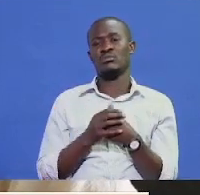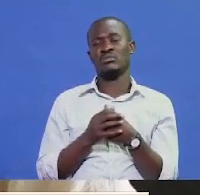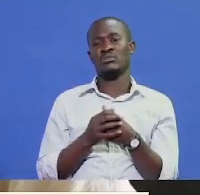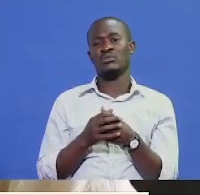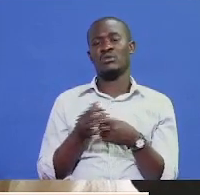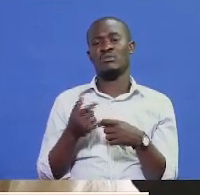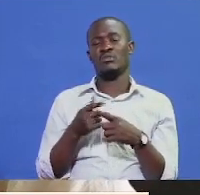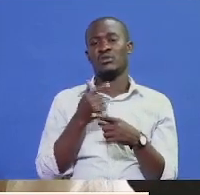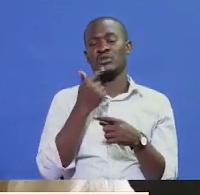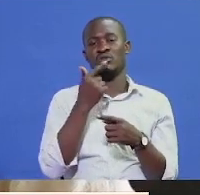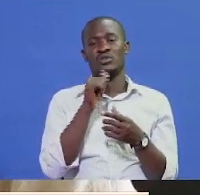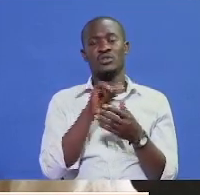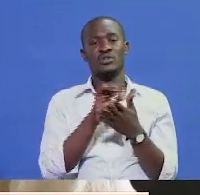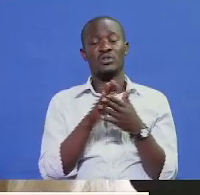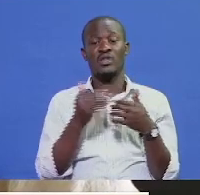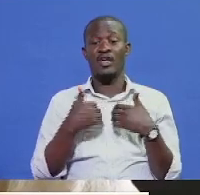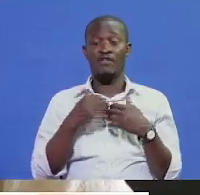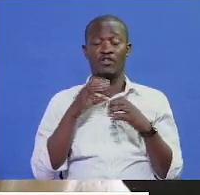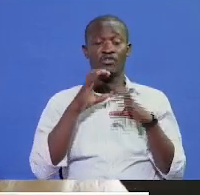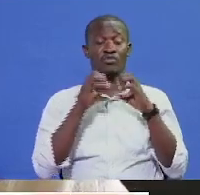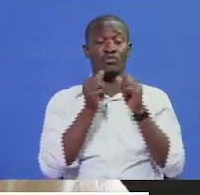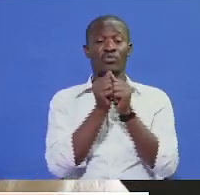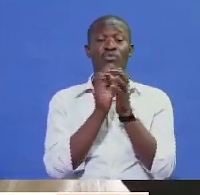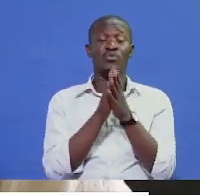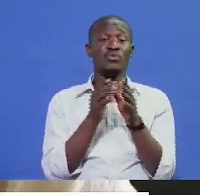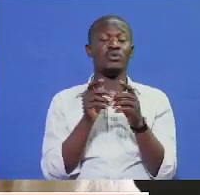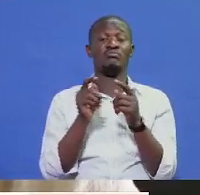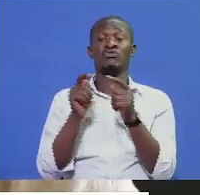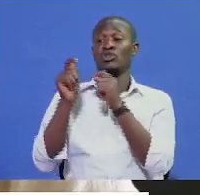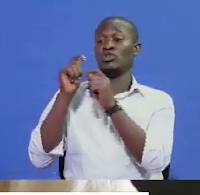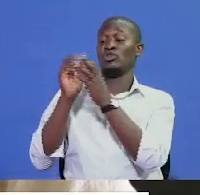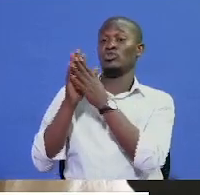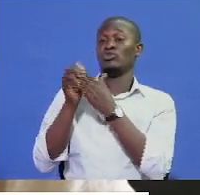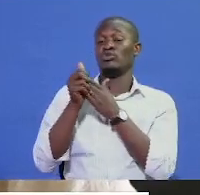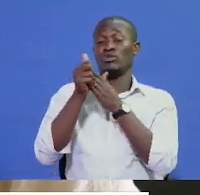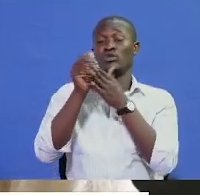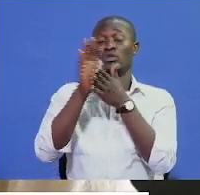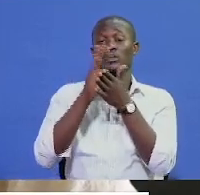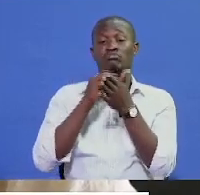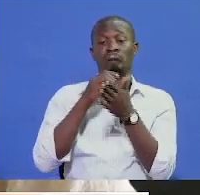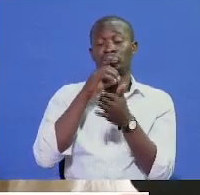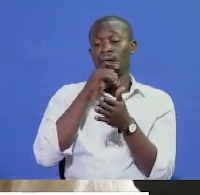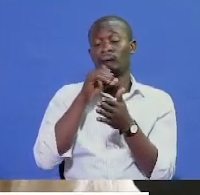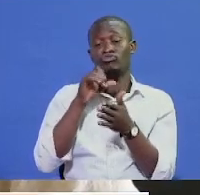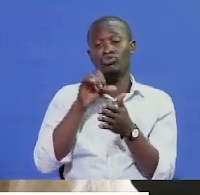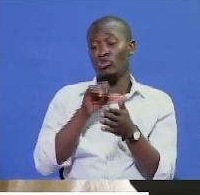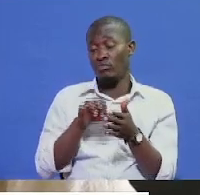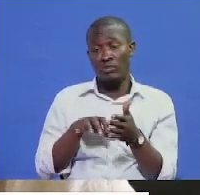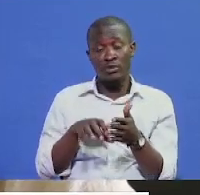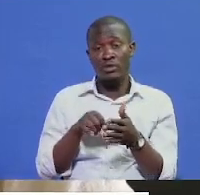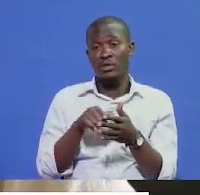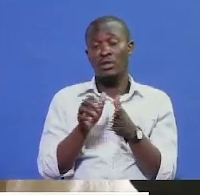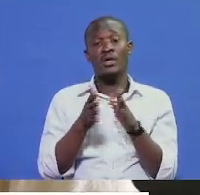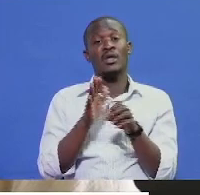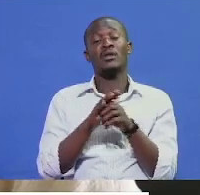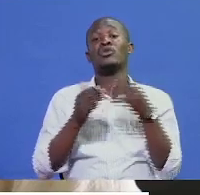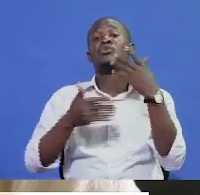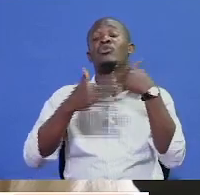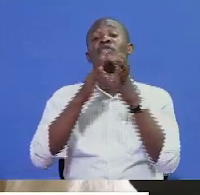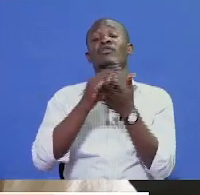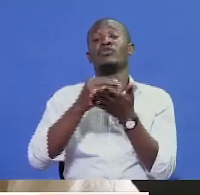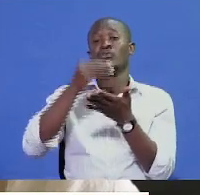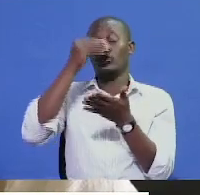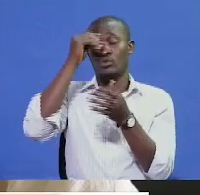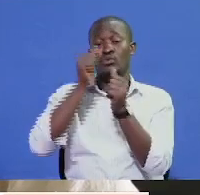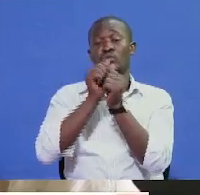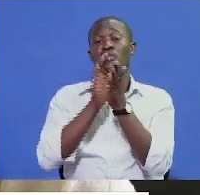But that's why I'm saying when we have these conversations with traditional leaders, with grandmothers, with grandfathers, with university students, with